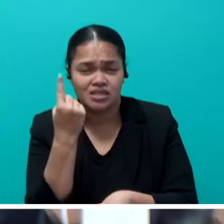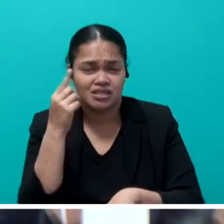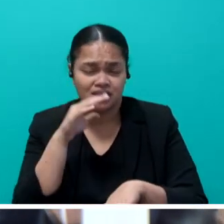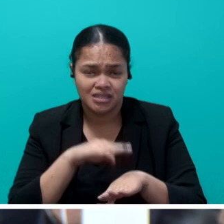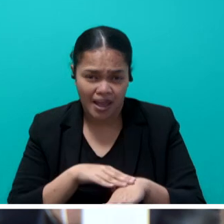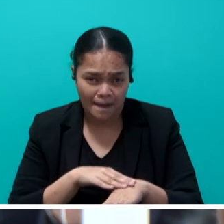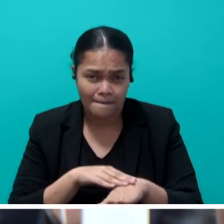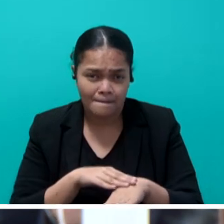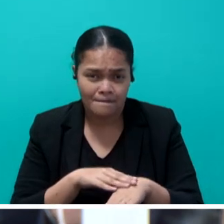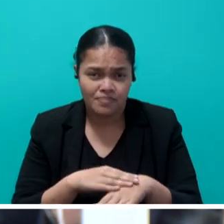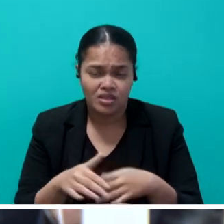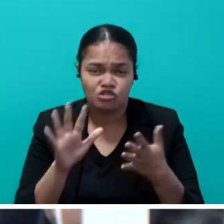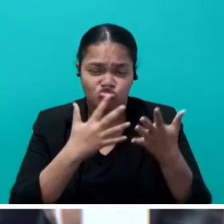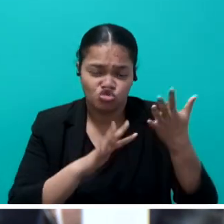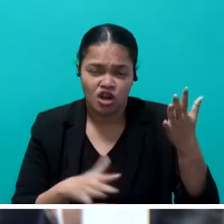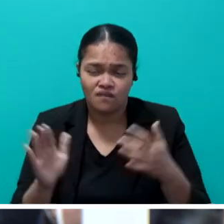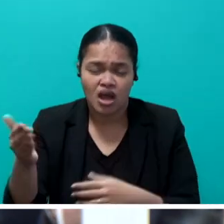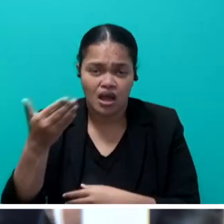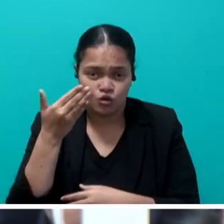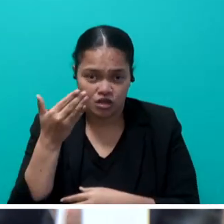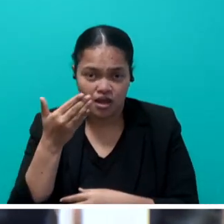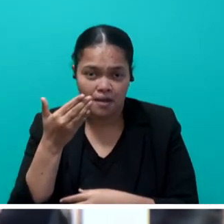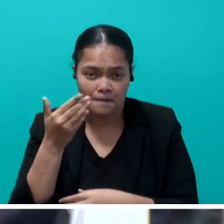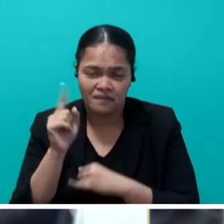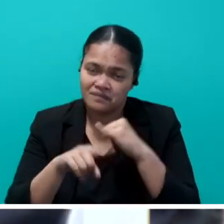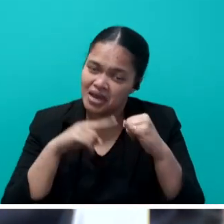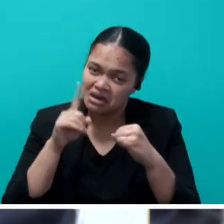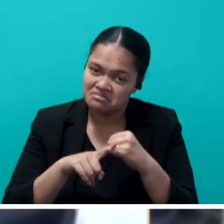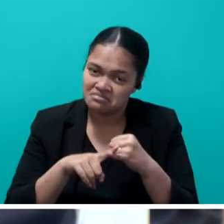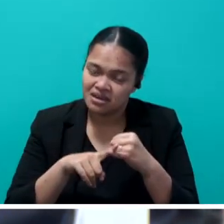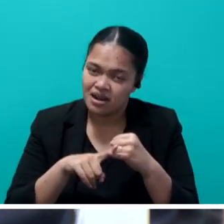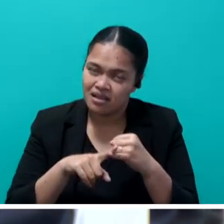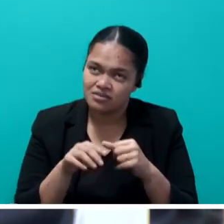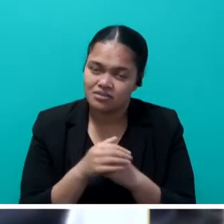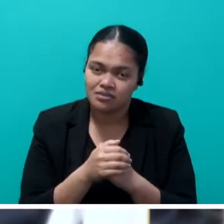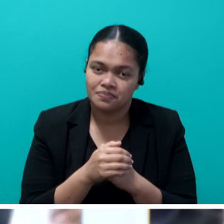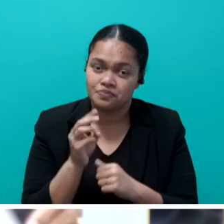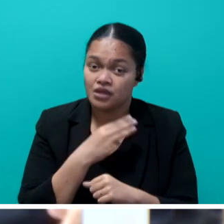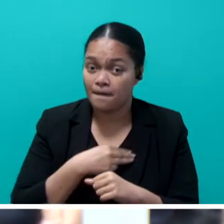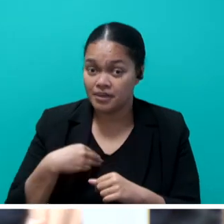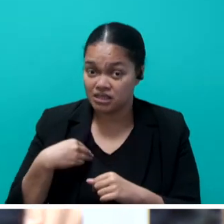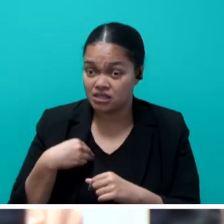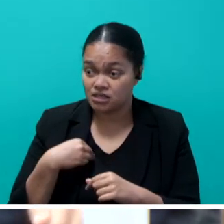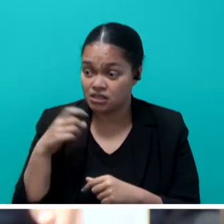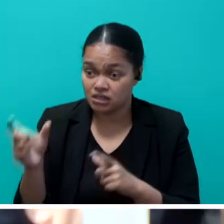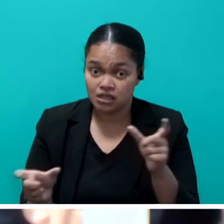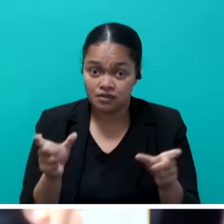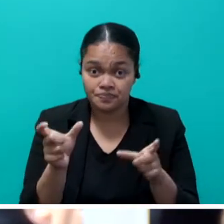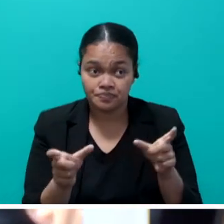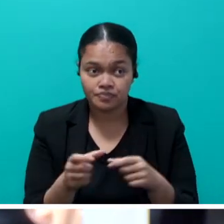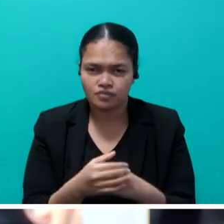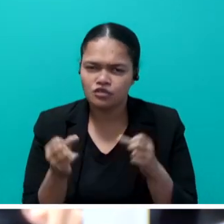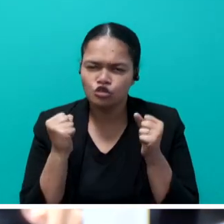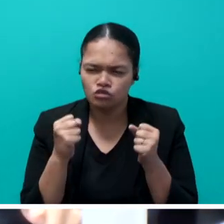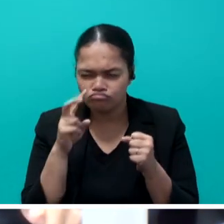the draft outcome, which has been finalized, the ministers noted that there was a strong